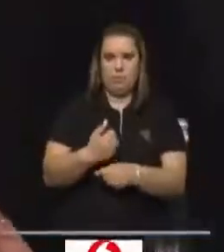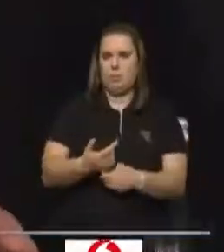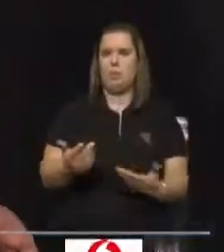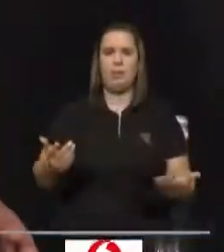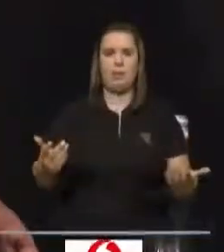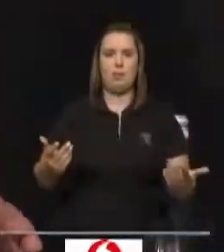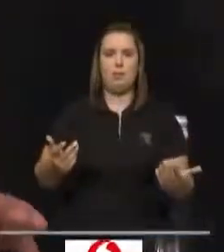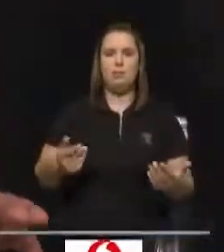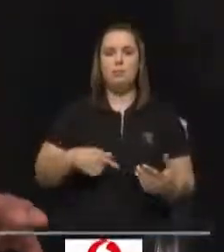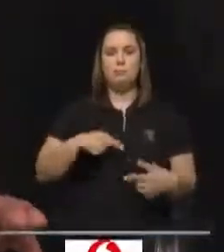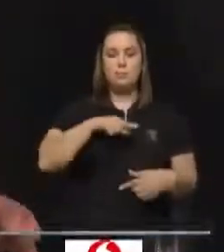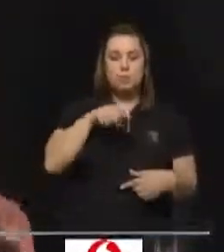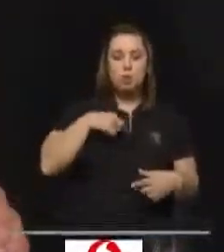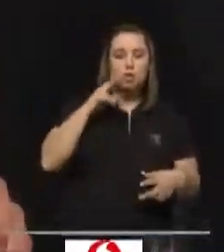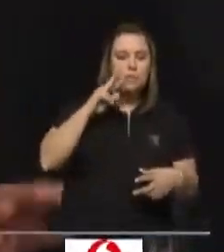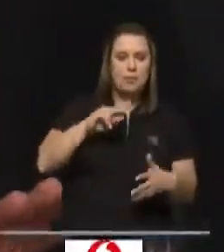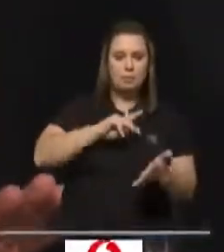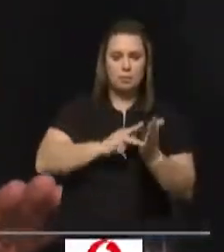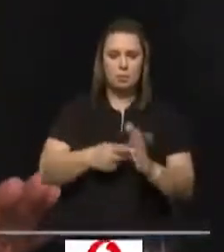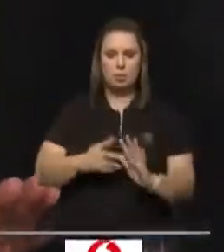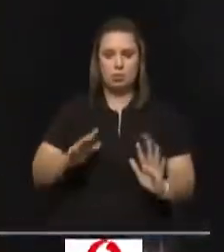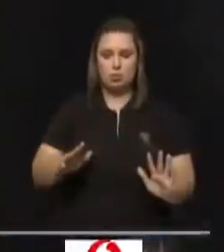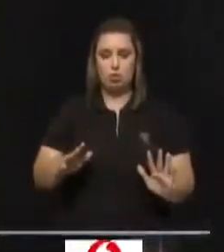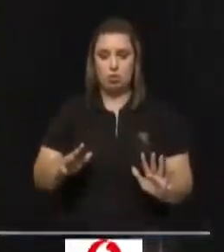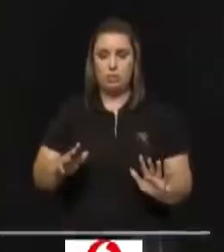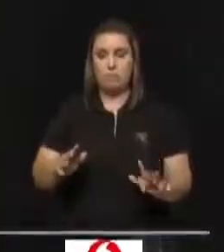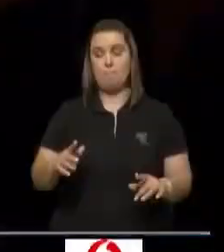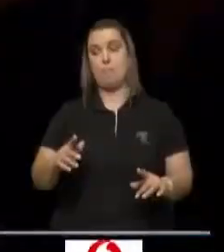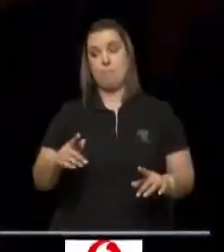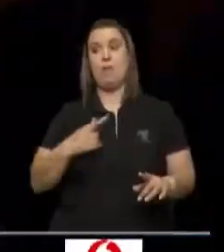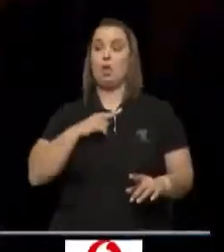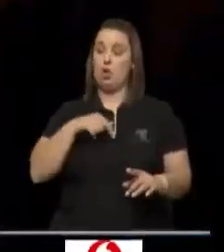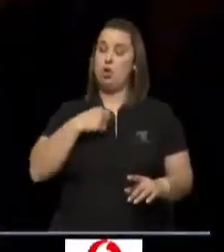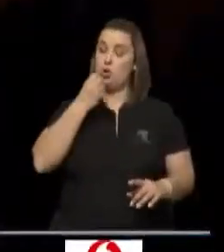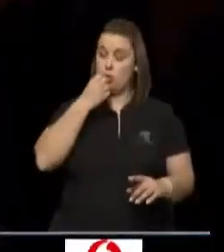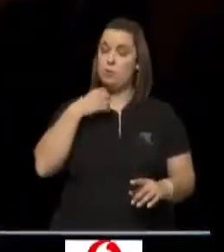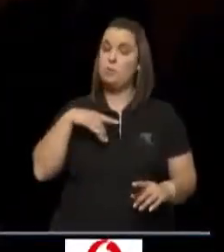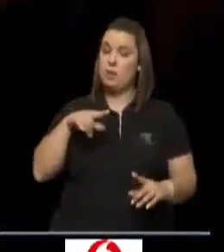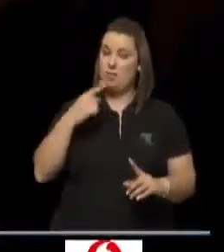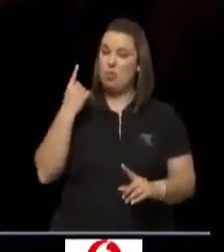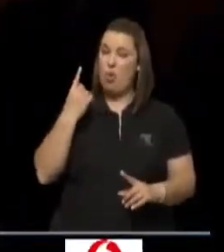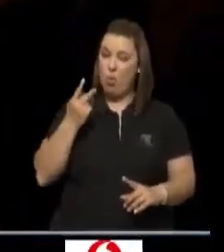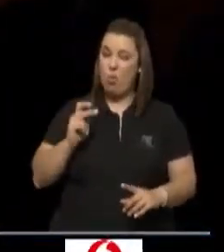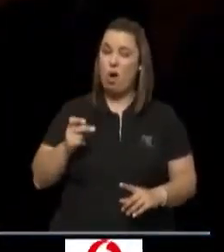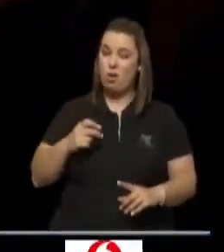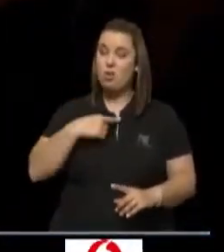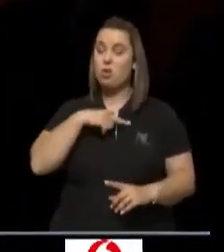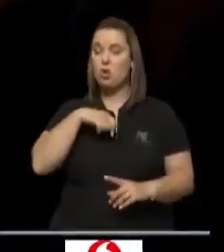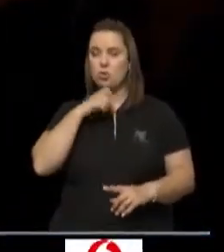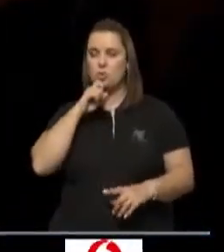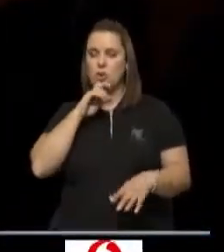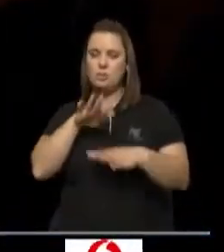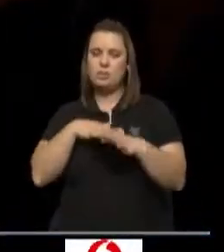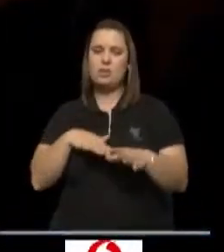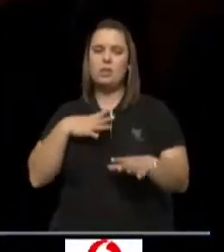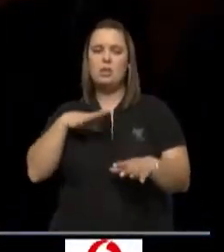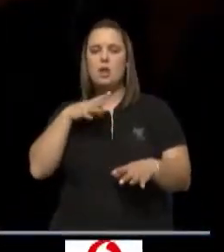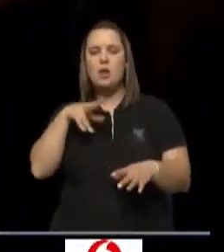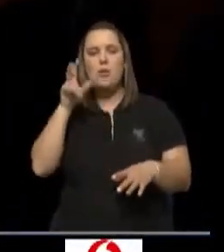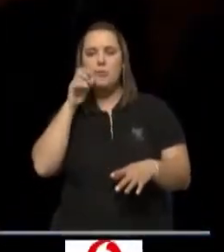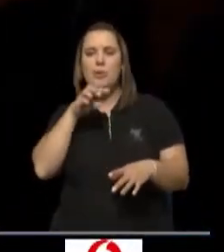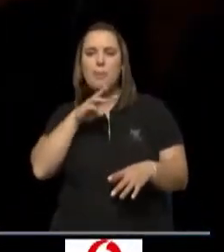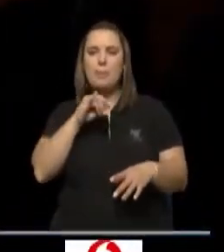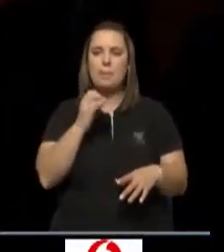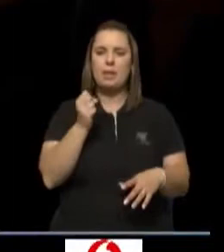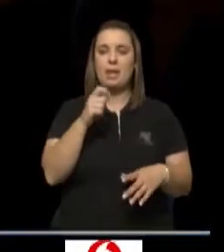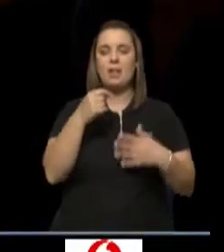We have to start making the most of technology, and we're going to waste another year. We could have